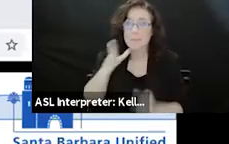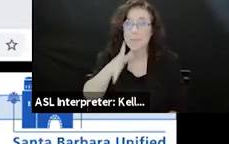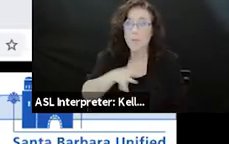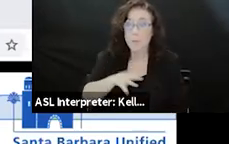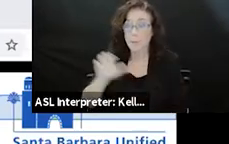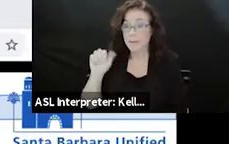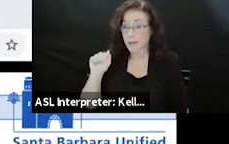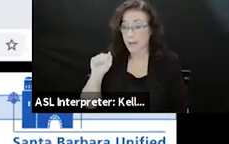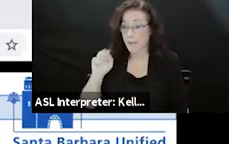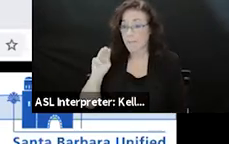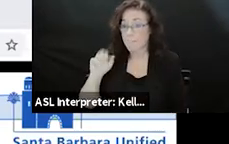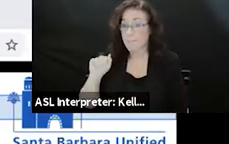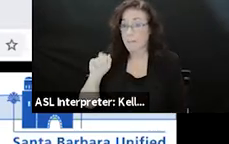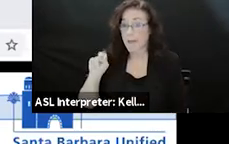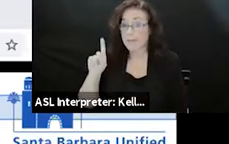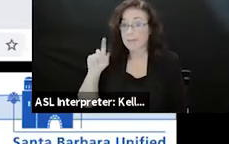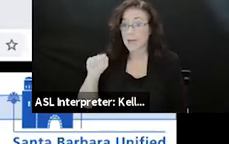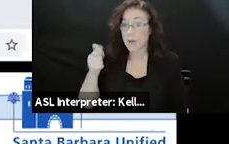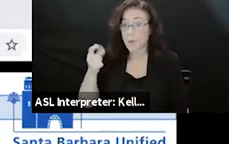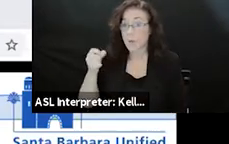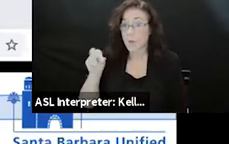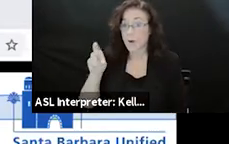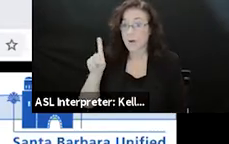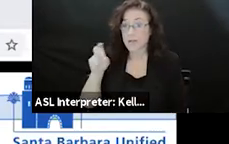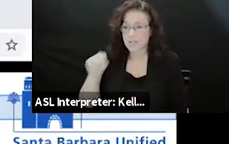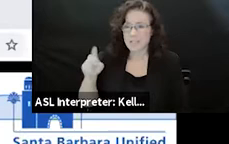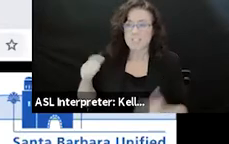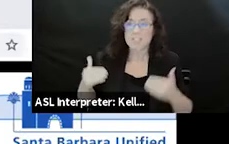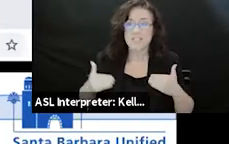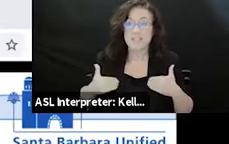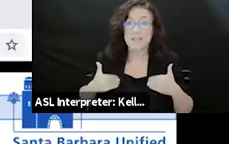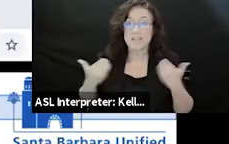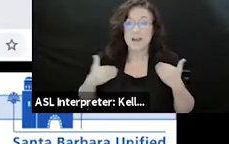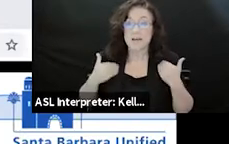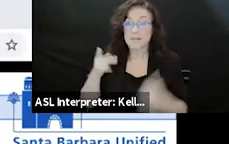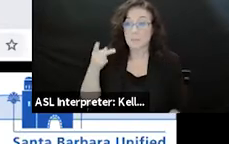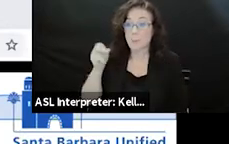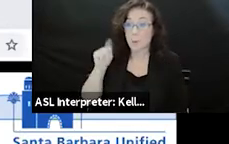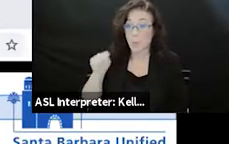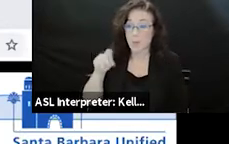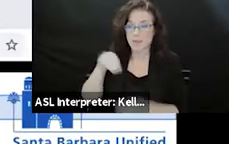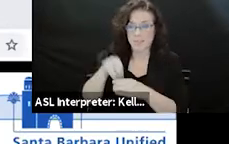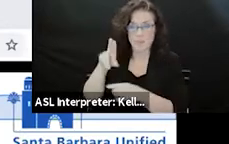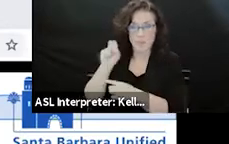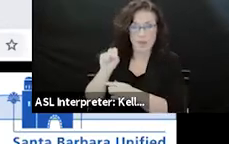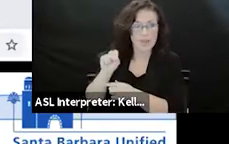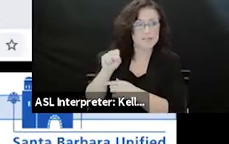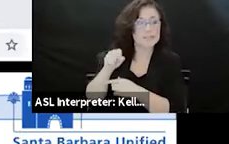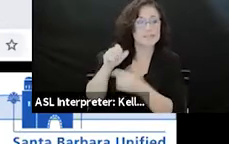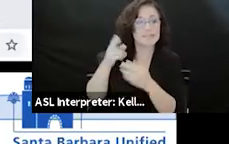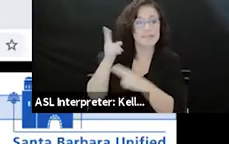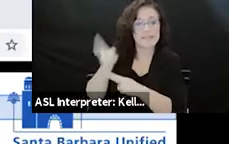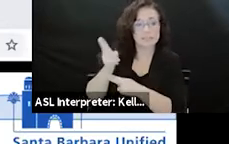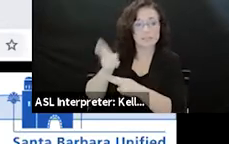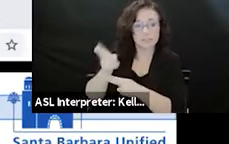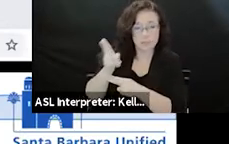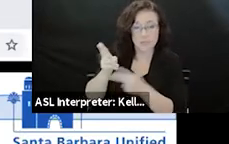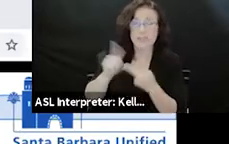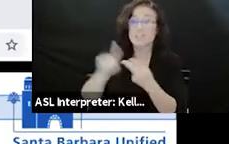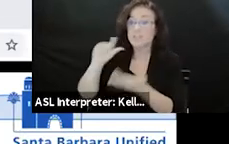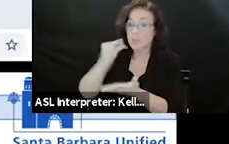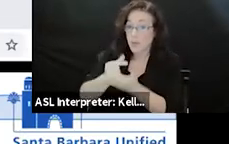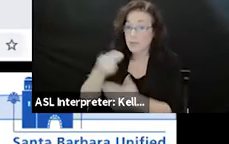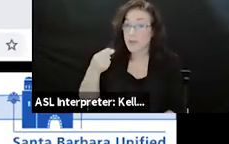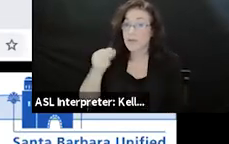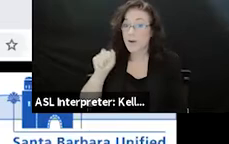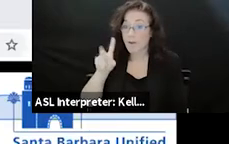inaugural poet in u.s history as well as an award-winning writer and a graduate of harvard university born and raised